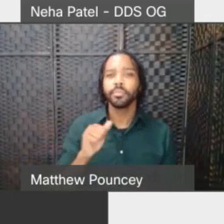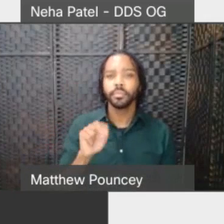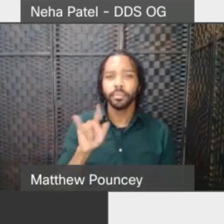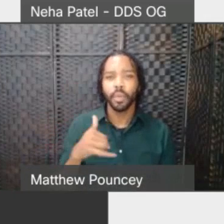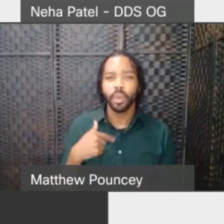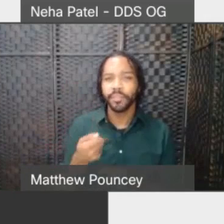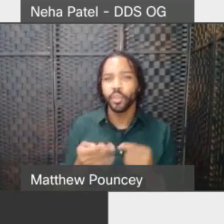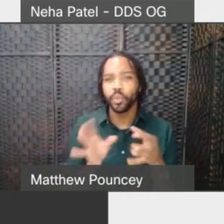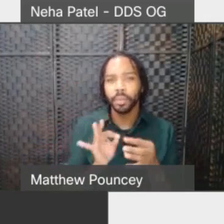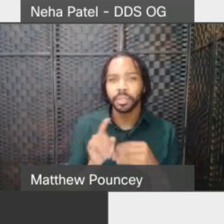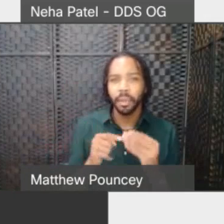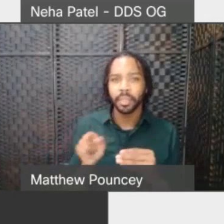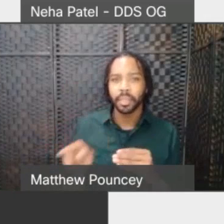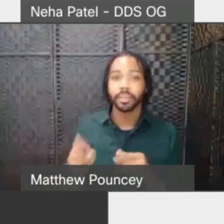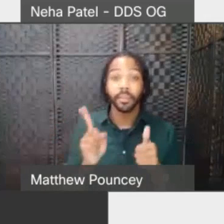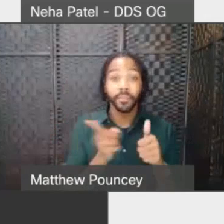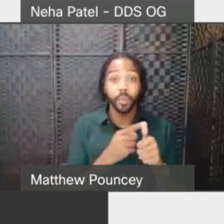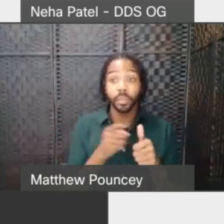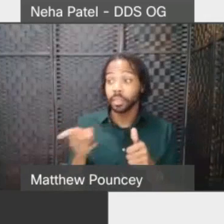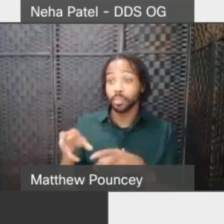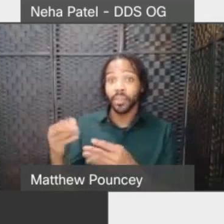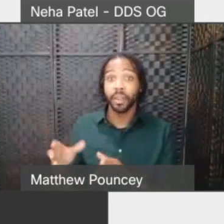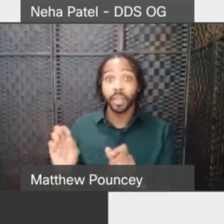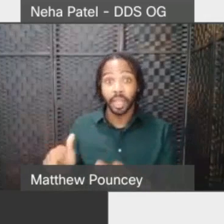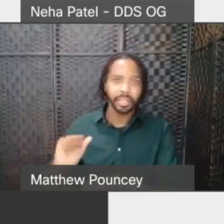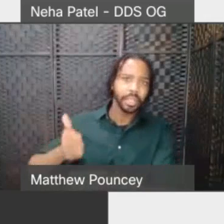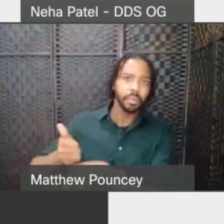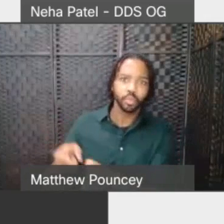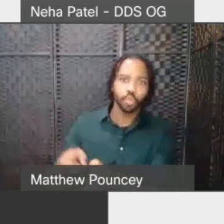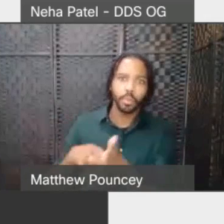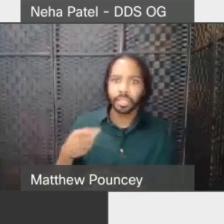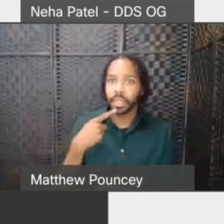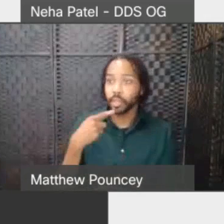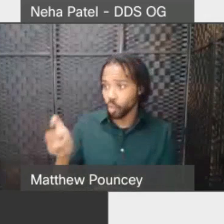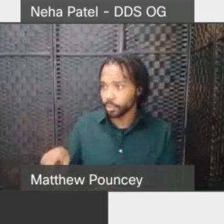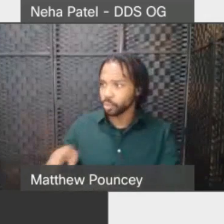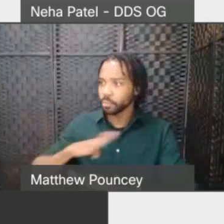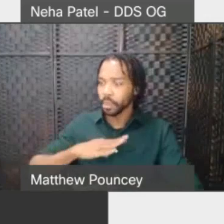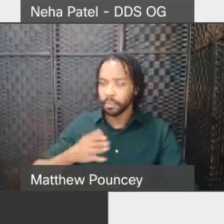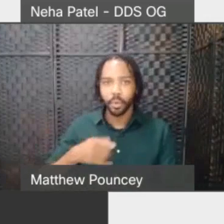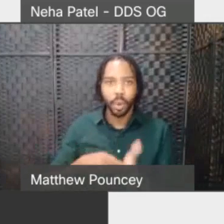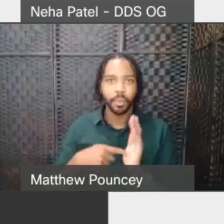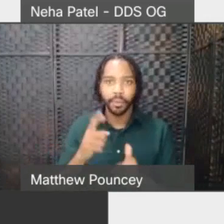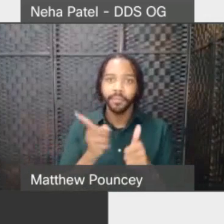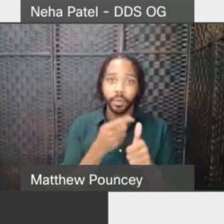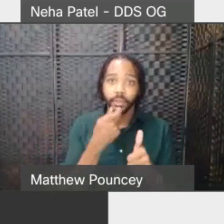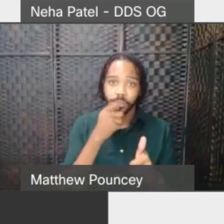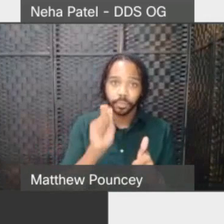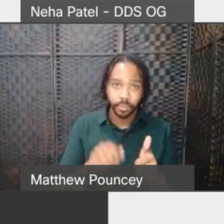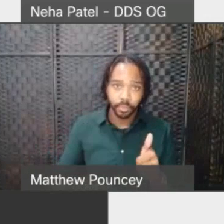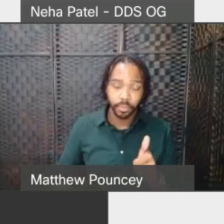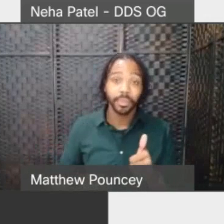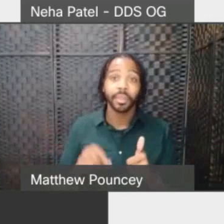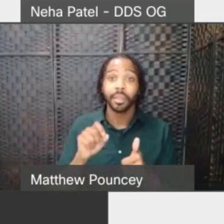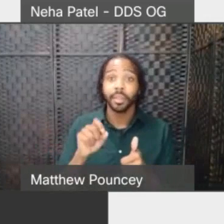this. One, the provider as an employer can put these requirements in and say, you have to meet my requirements, first of all. So